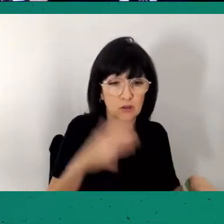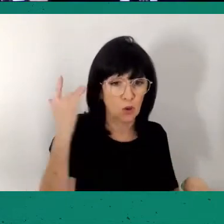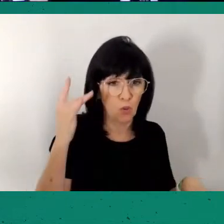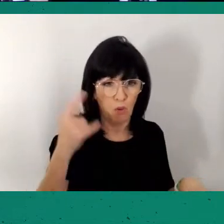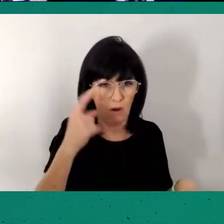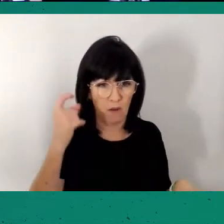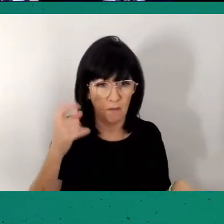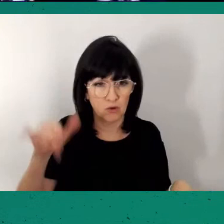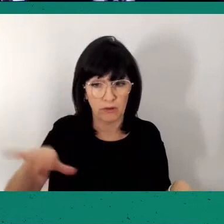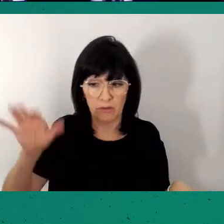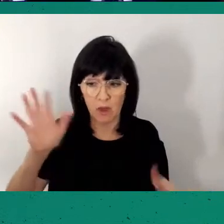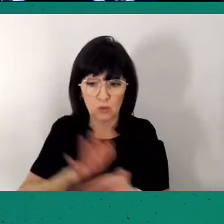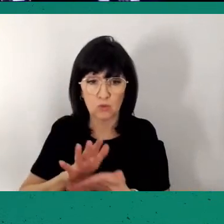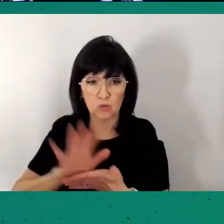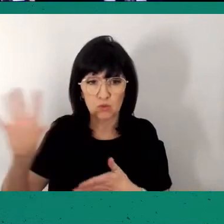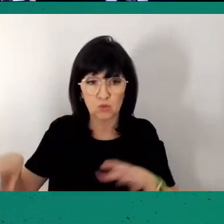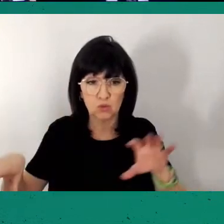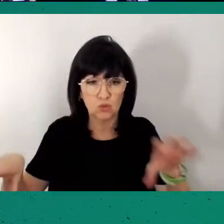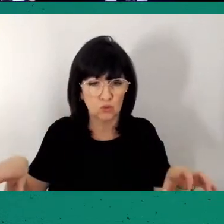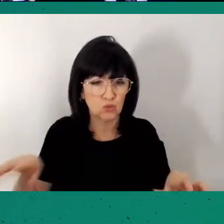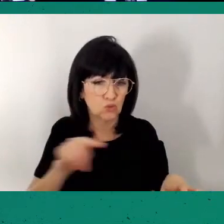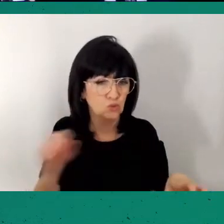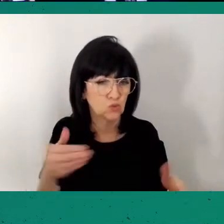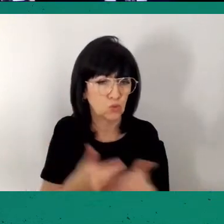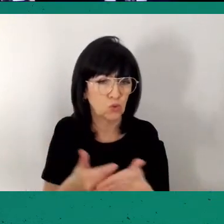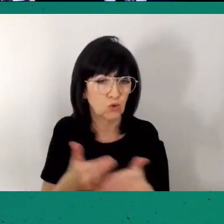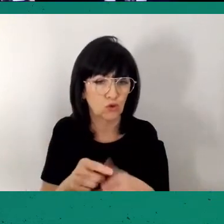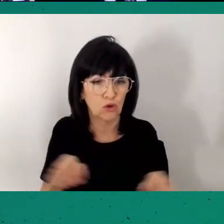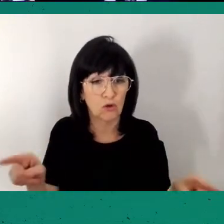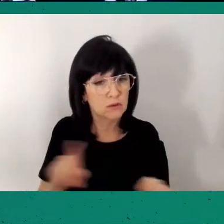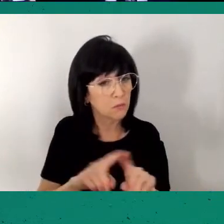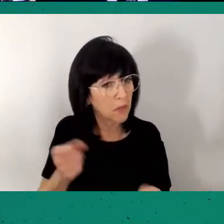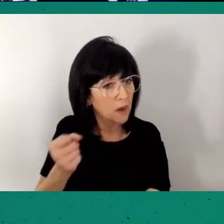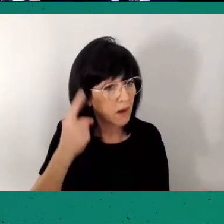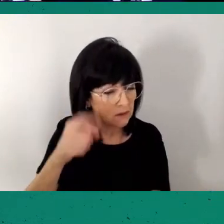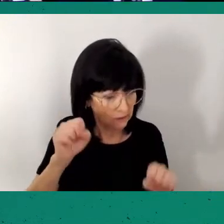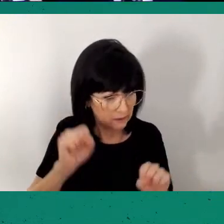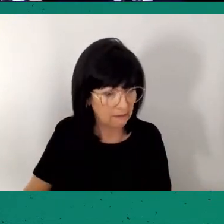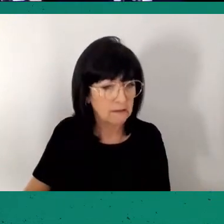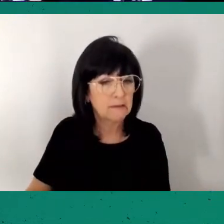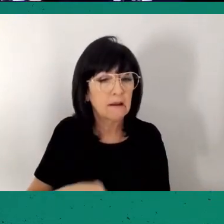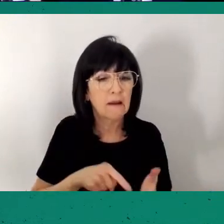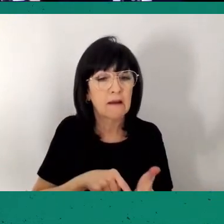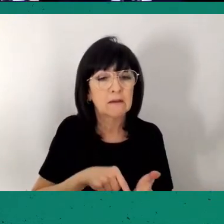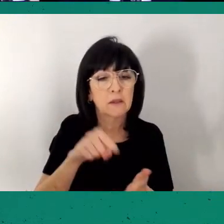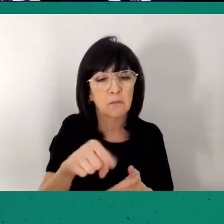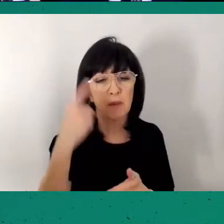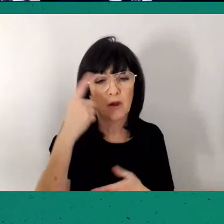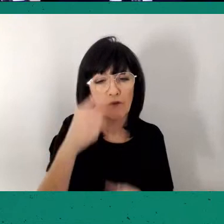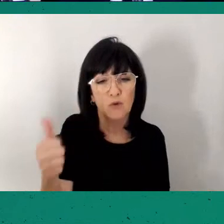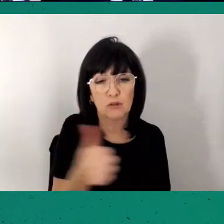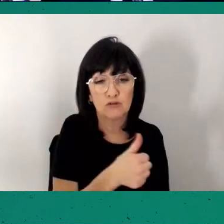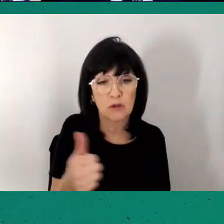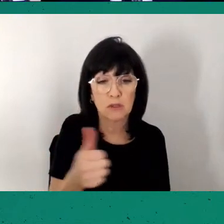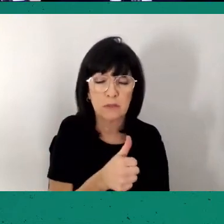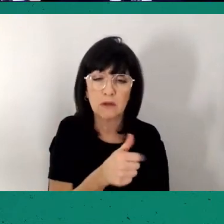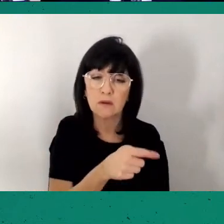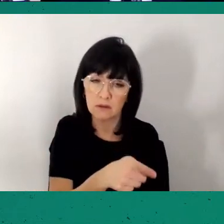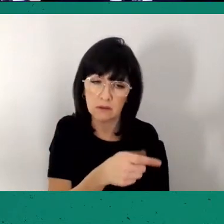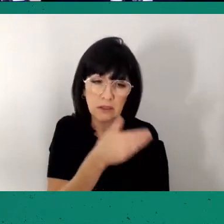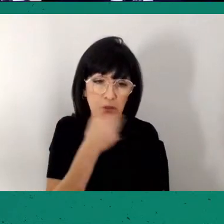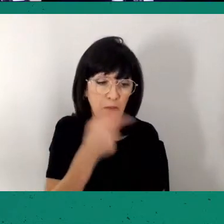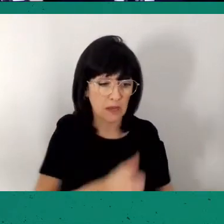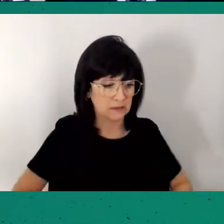location, and transportation could be paid for with less burden to the taxable of the state than the maintenance of 2